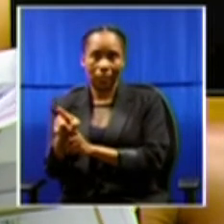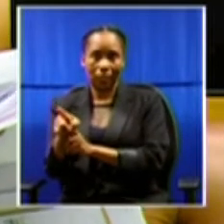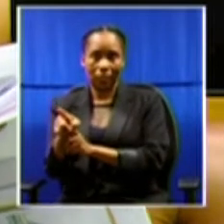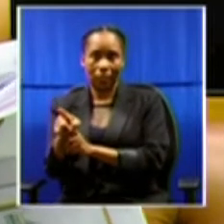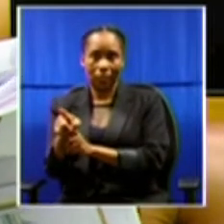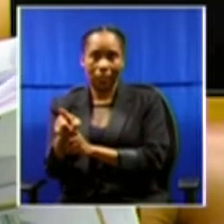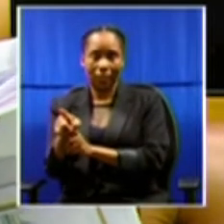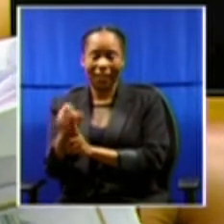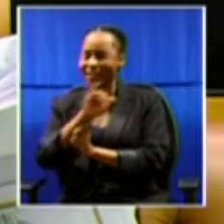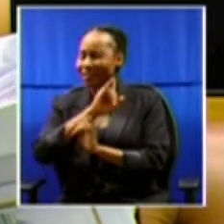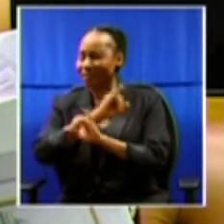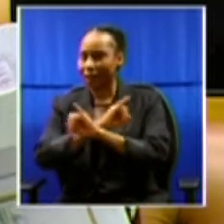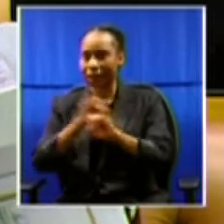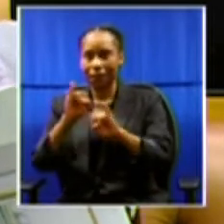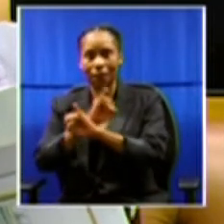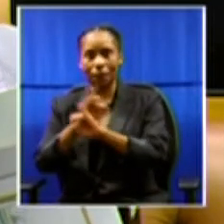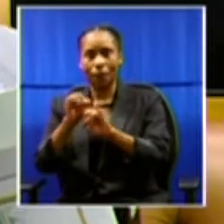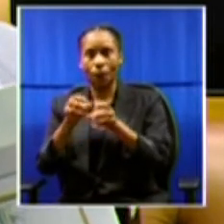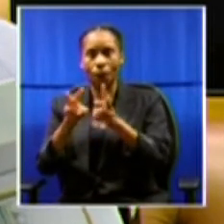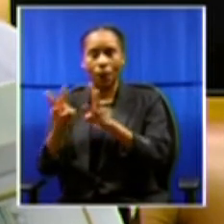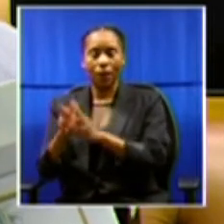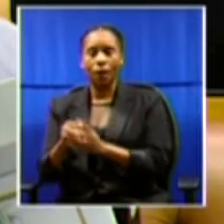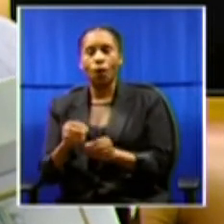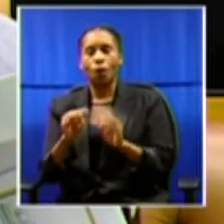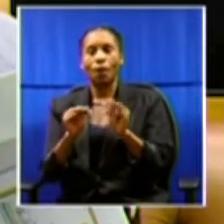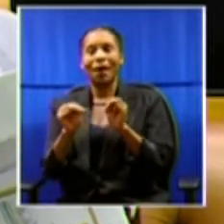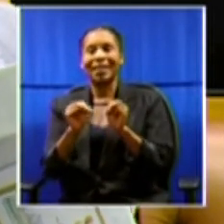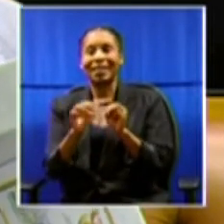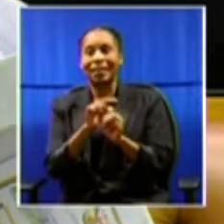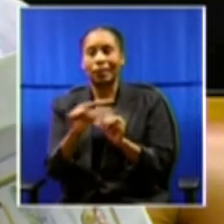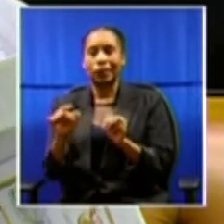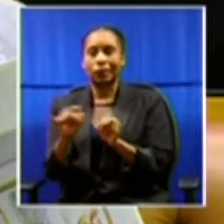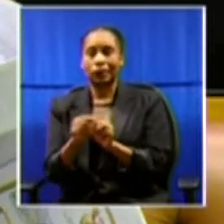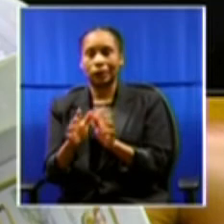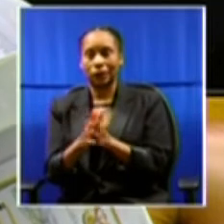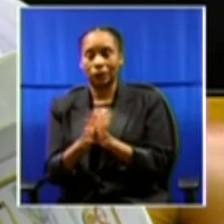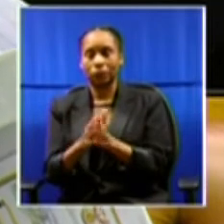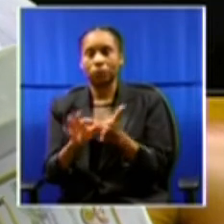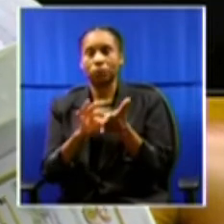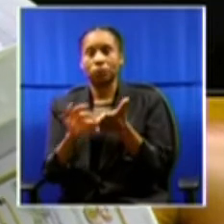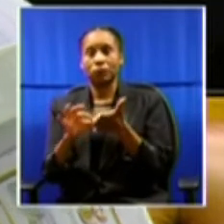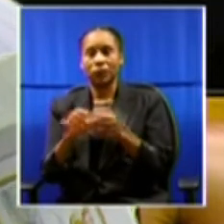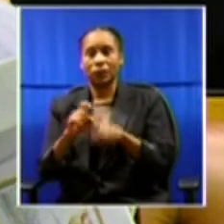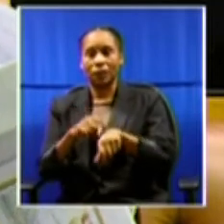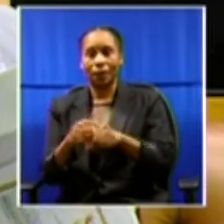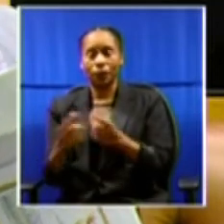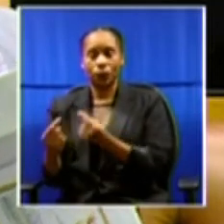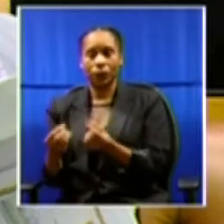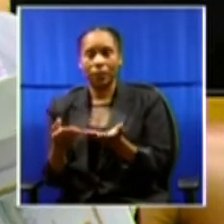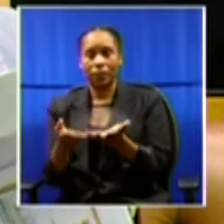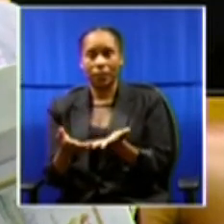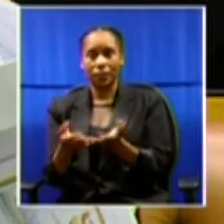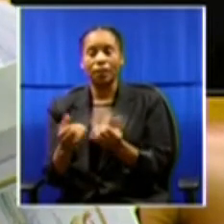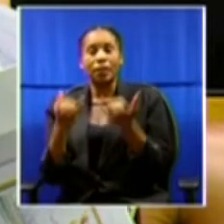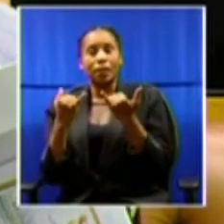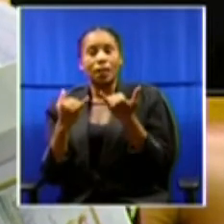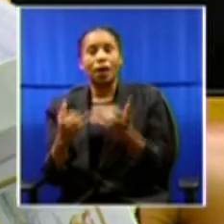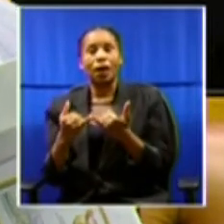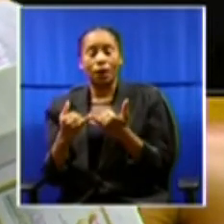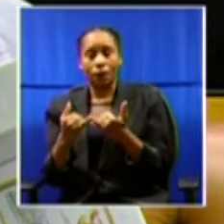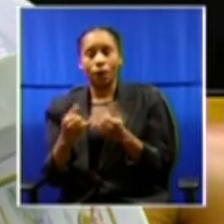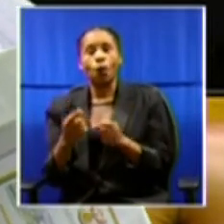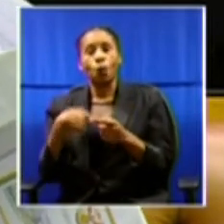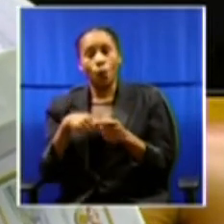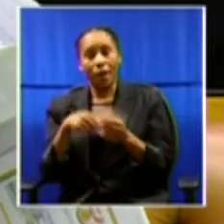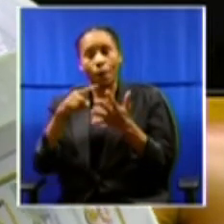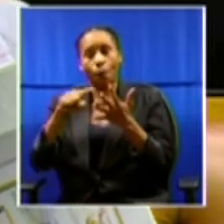been terrible way of managing the contracts when it comes to that. And then now we are correcting